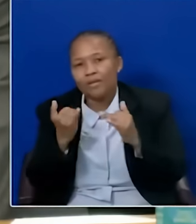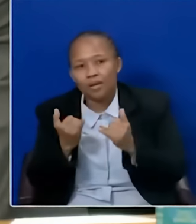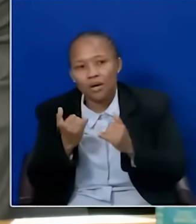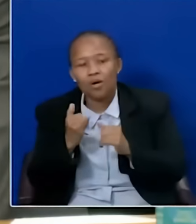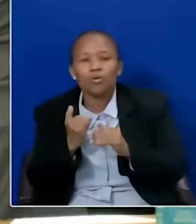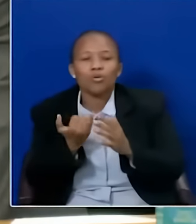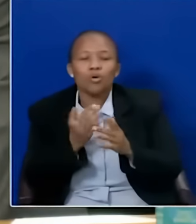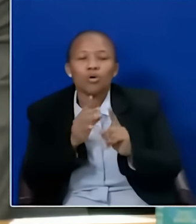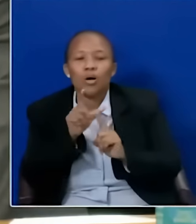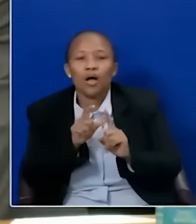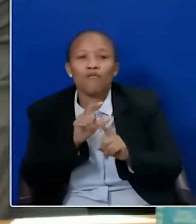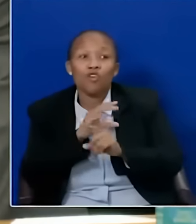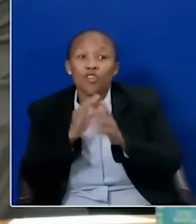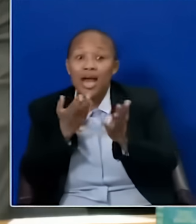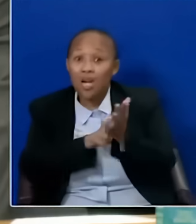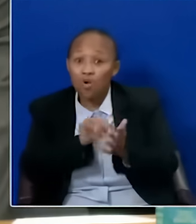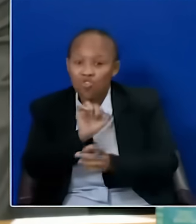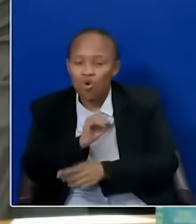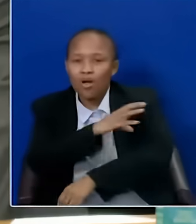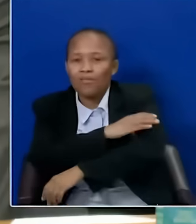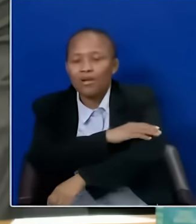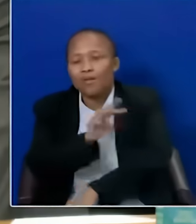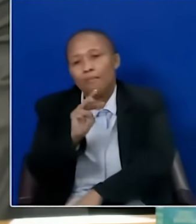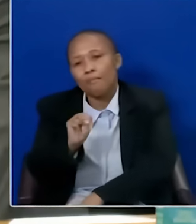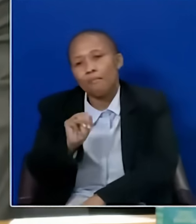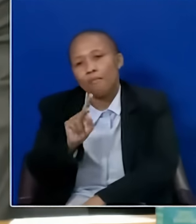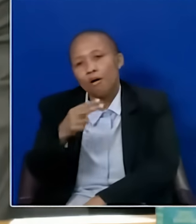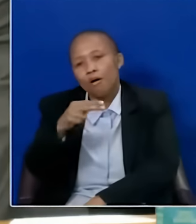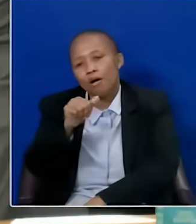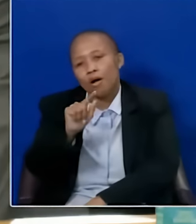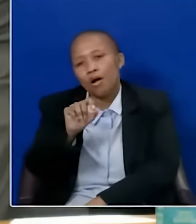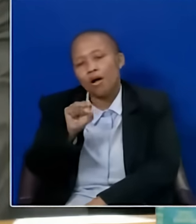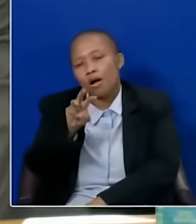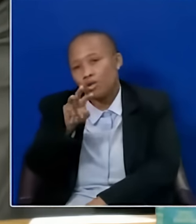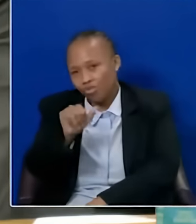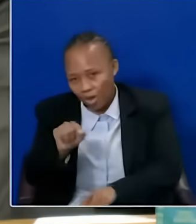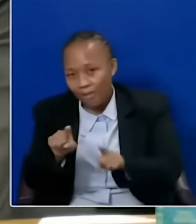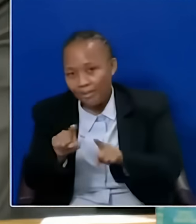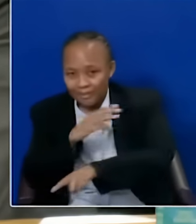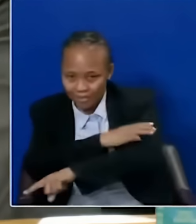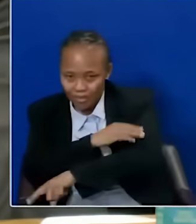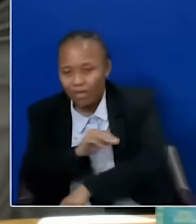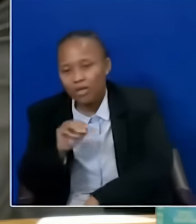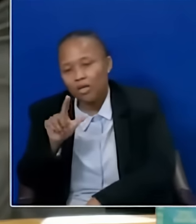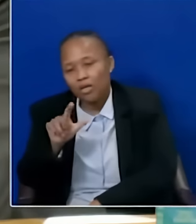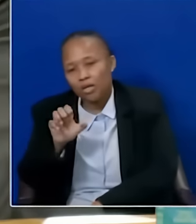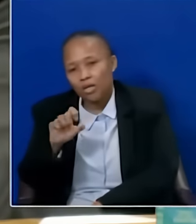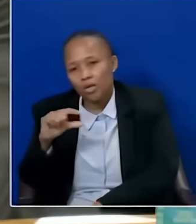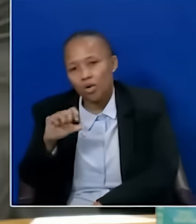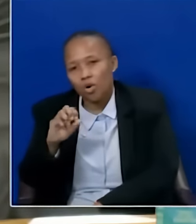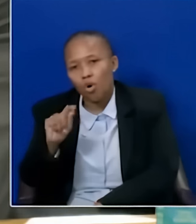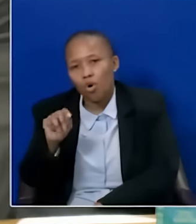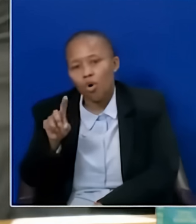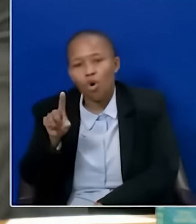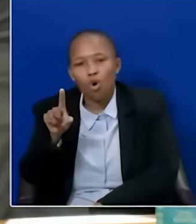record, that report, also prepared by Captain Makhotle, confirms that the bullet taken out of the body of the deceased